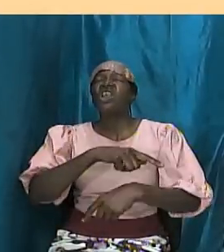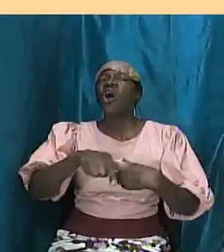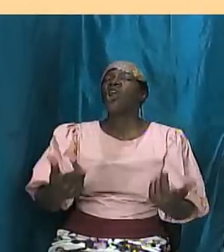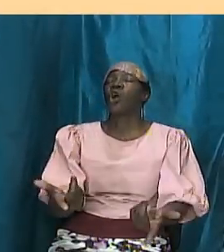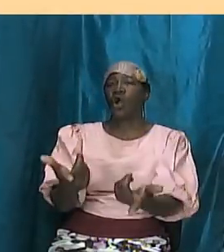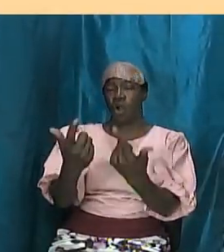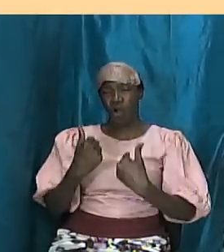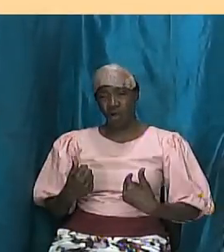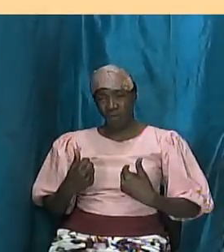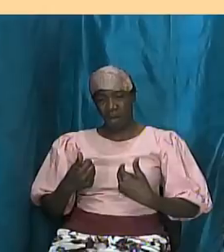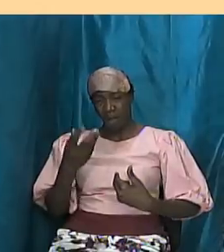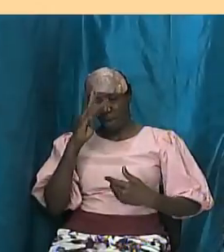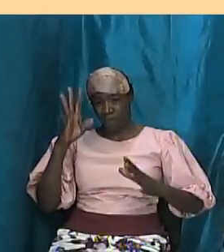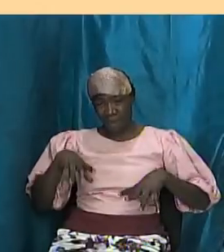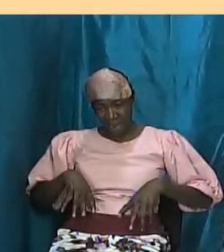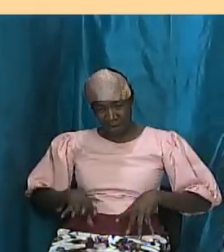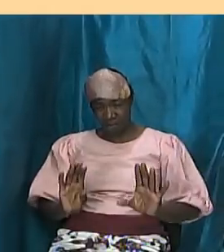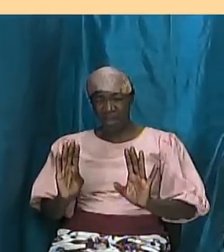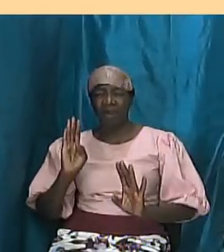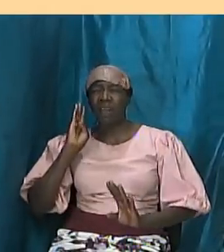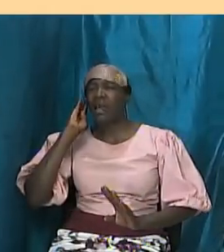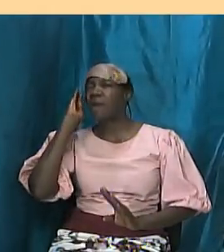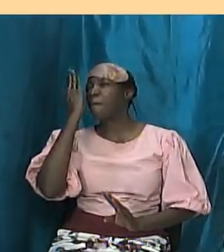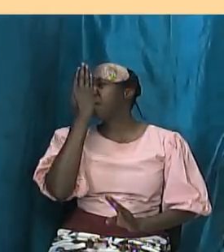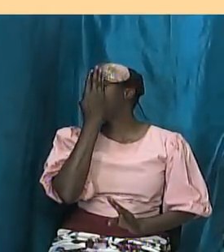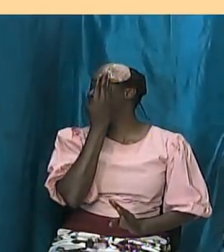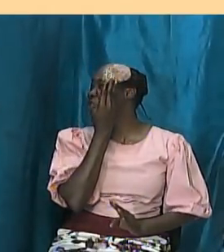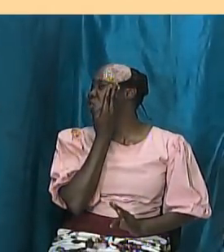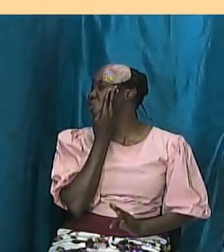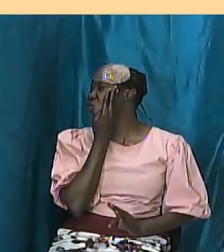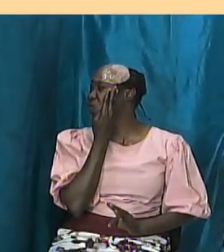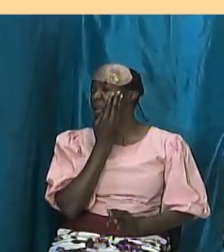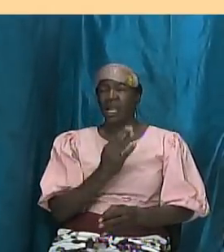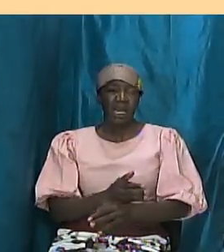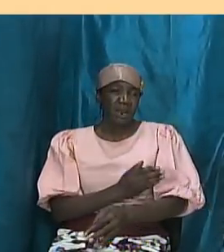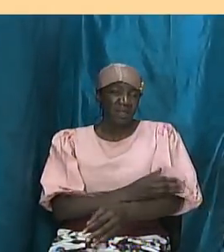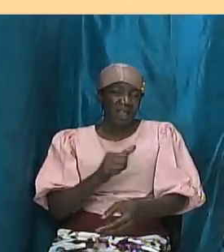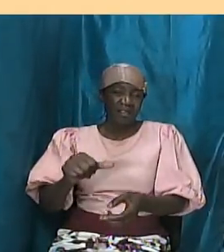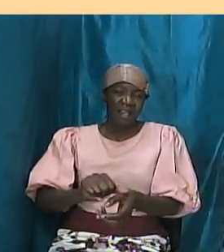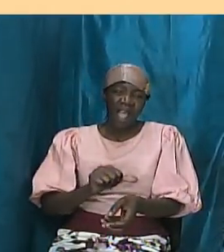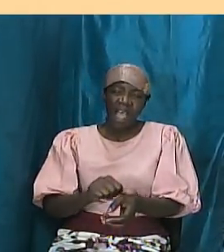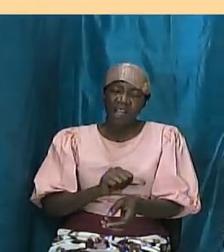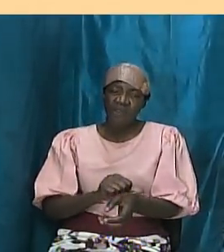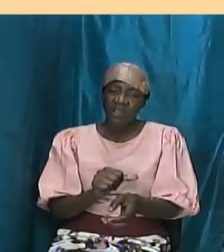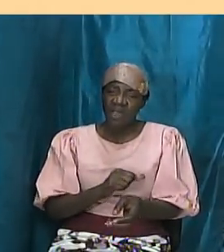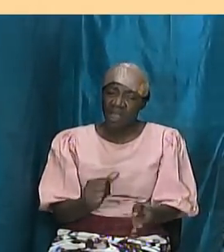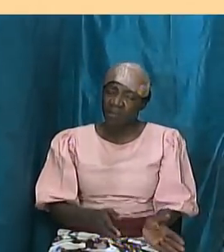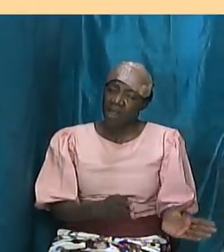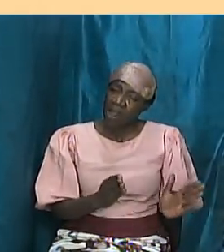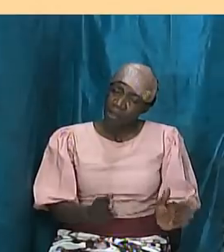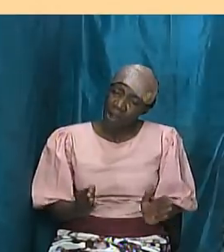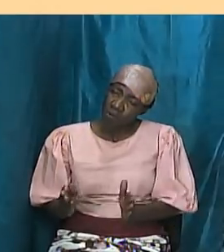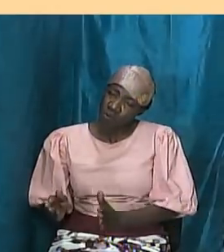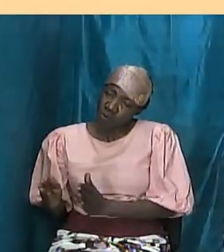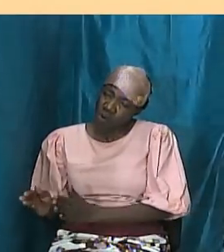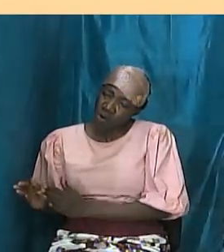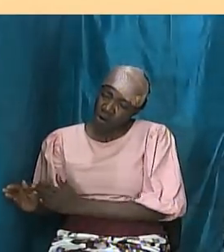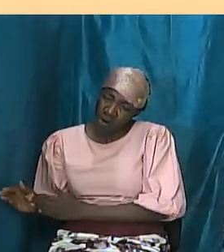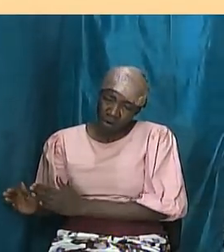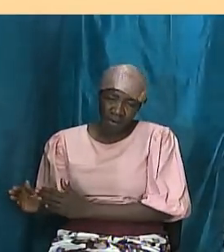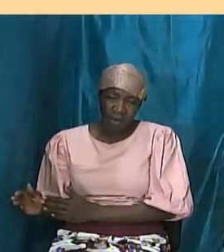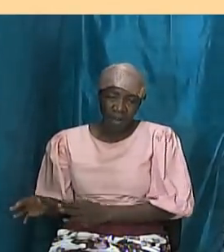the beauty and the sequencing and everything that operates and rotates